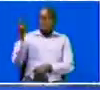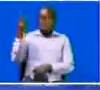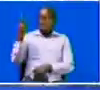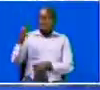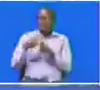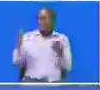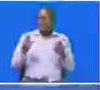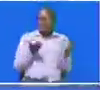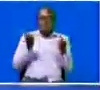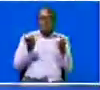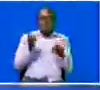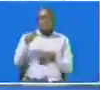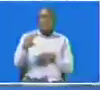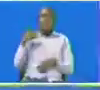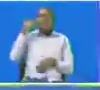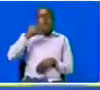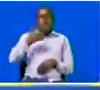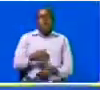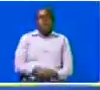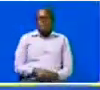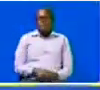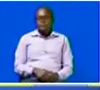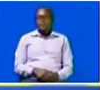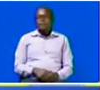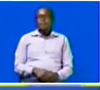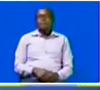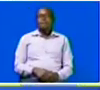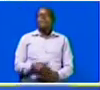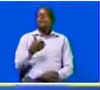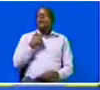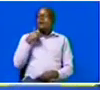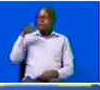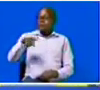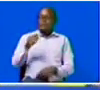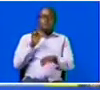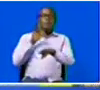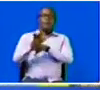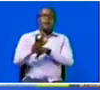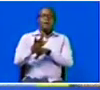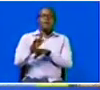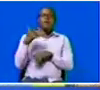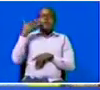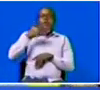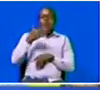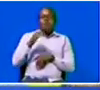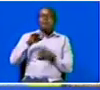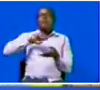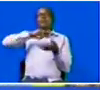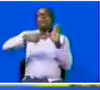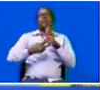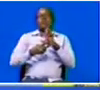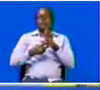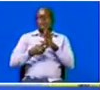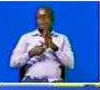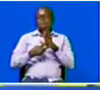can start commercial production of oil. We have this early oil pilot project. As